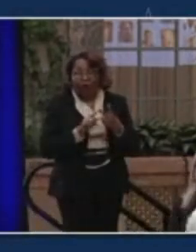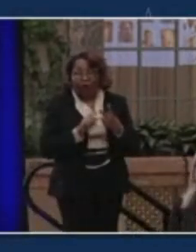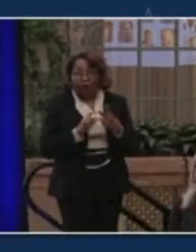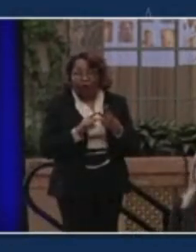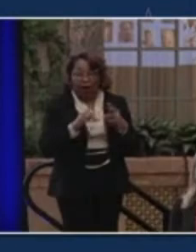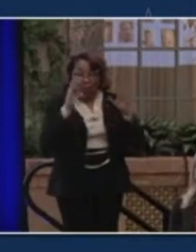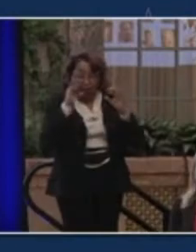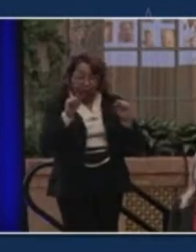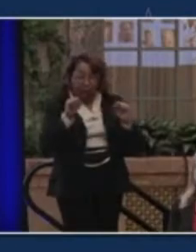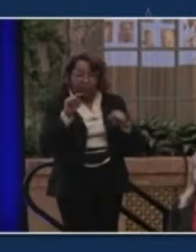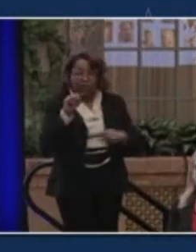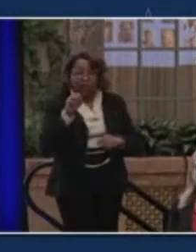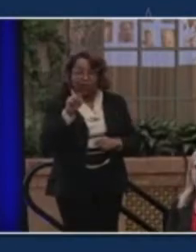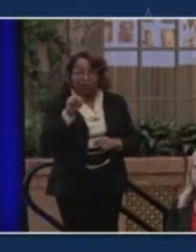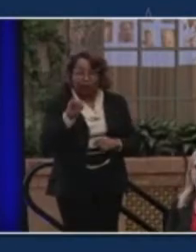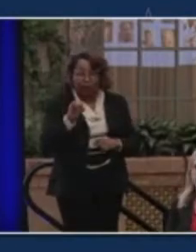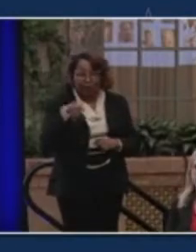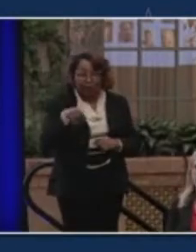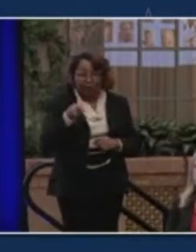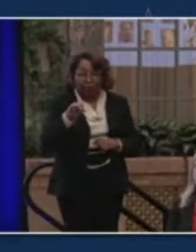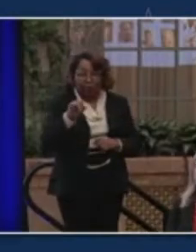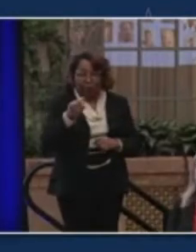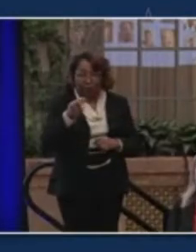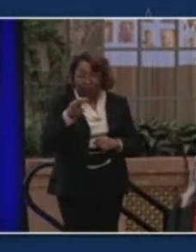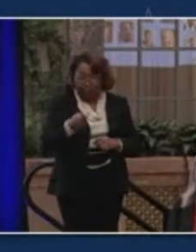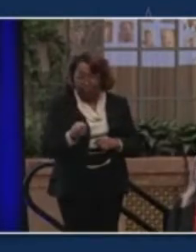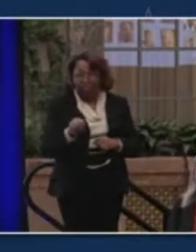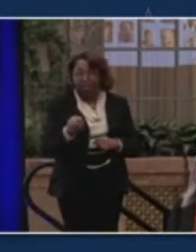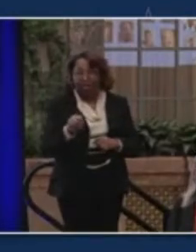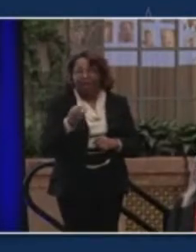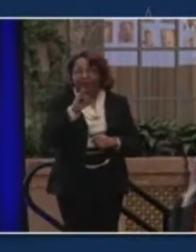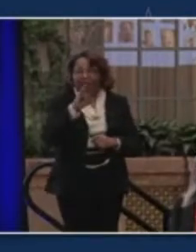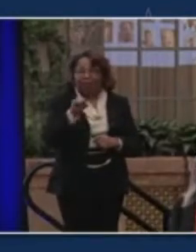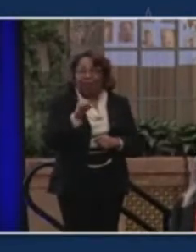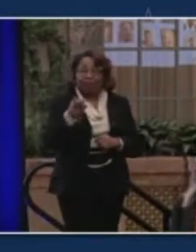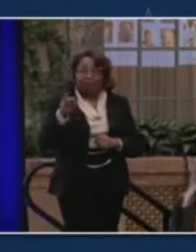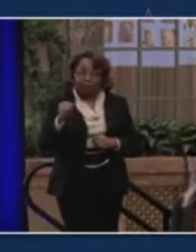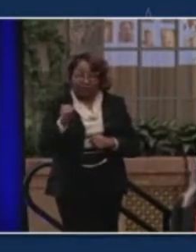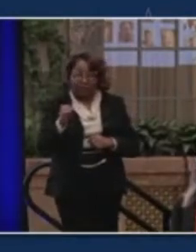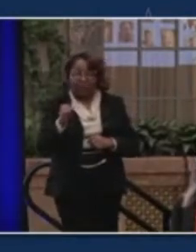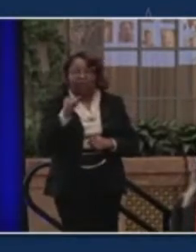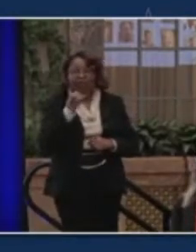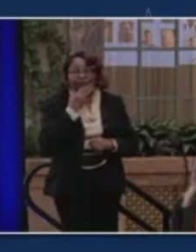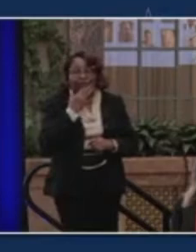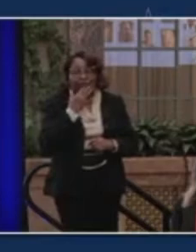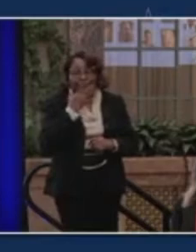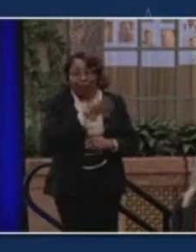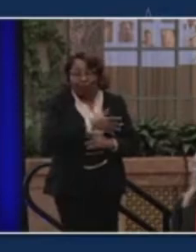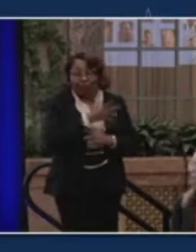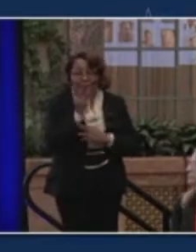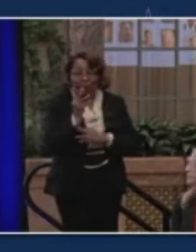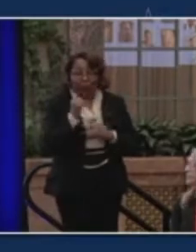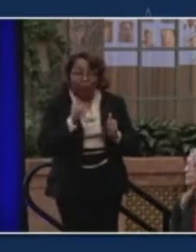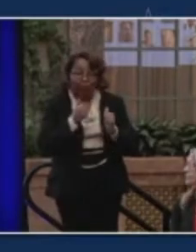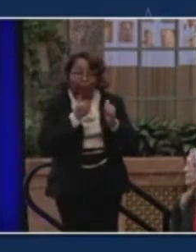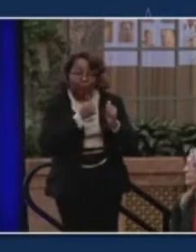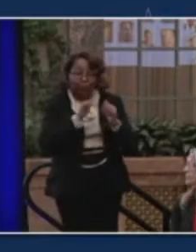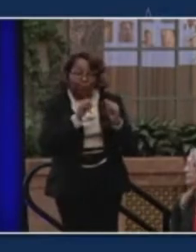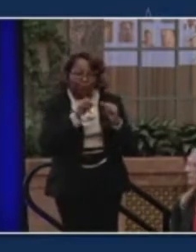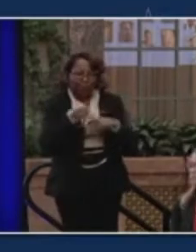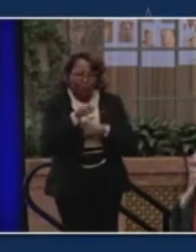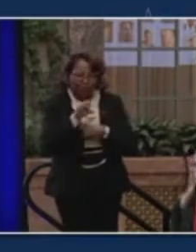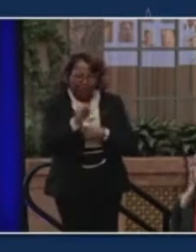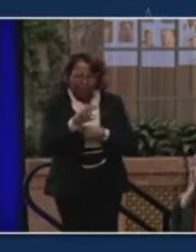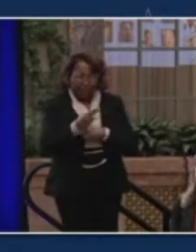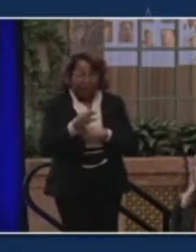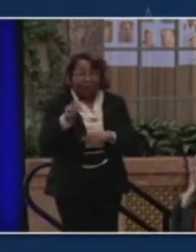President Tony Pretwinkle, and Reverend Jesse L. Jackson of Rainbow Push. And while I'm saying that, I gotta say,